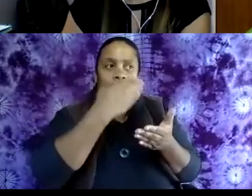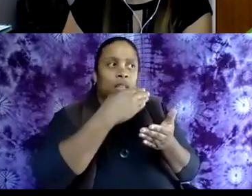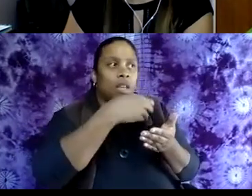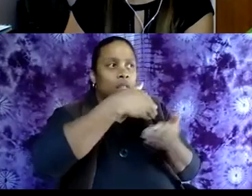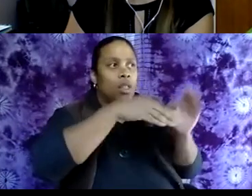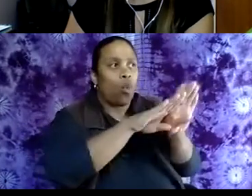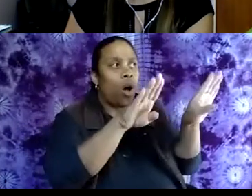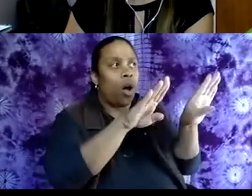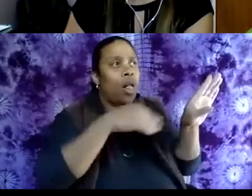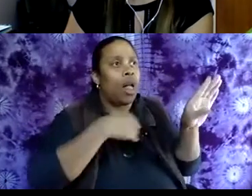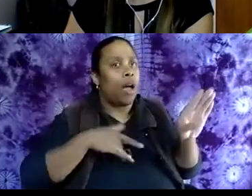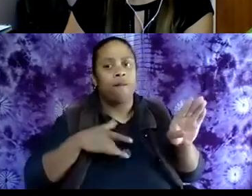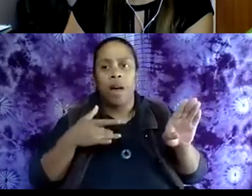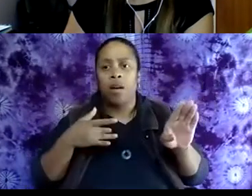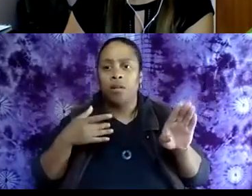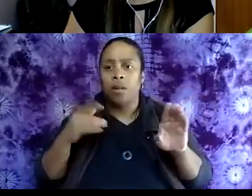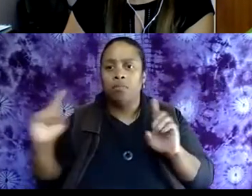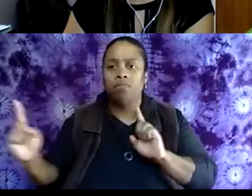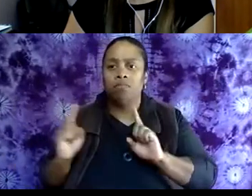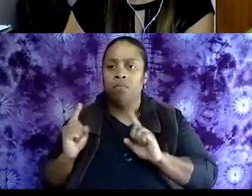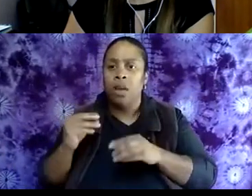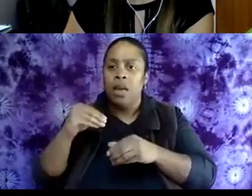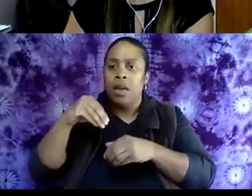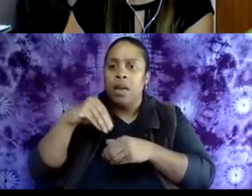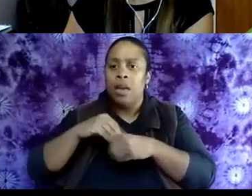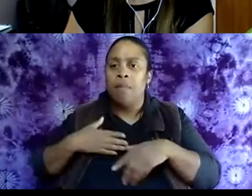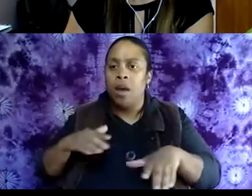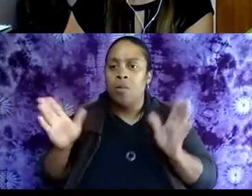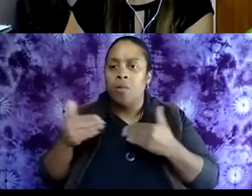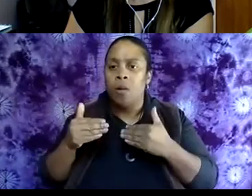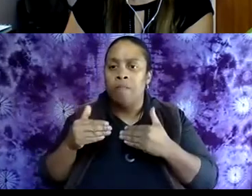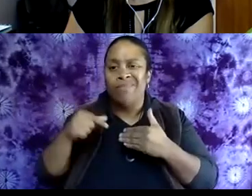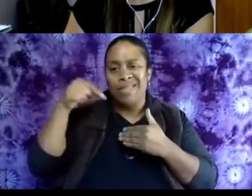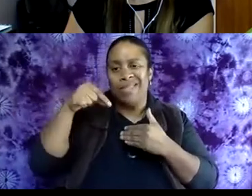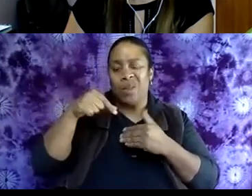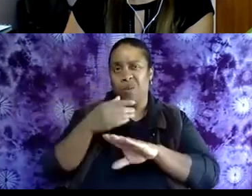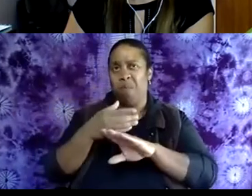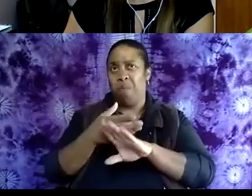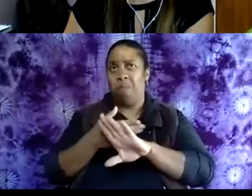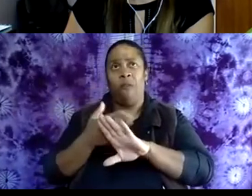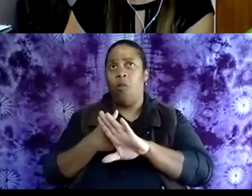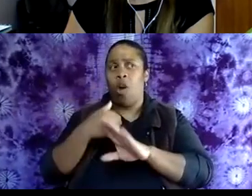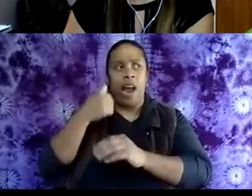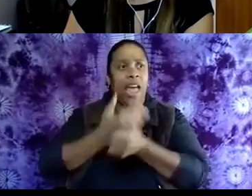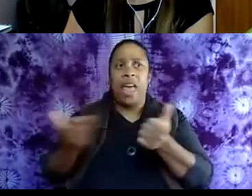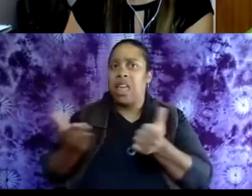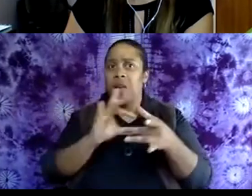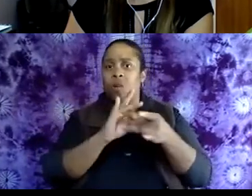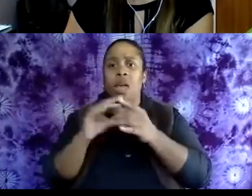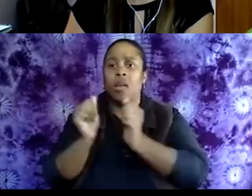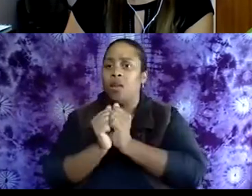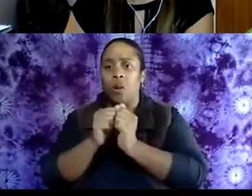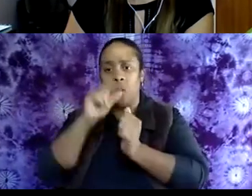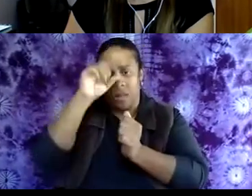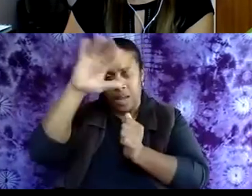in my room. And this is before I got into anything along this line.